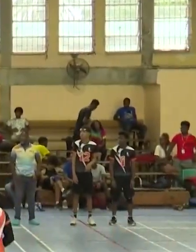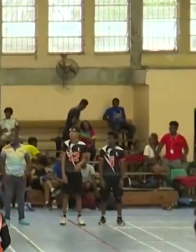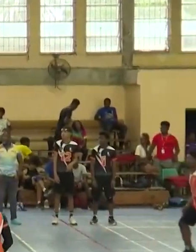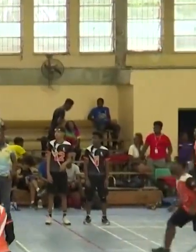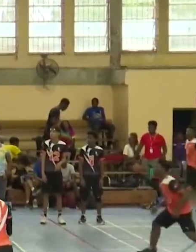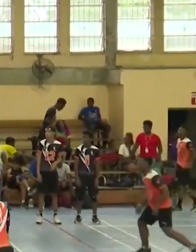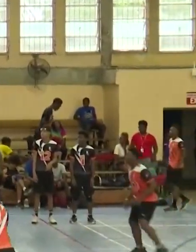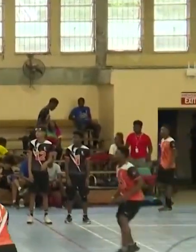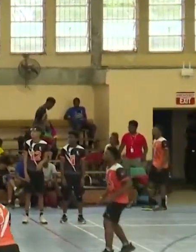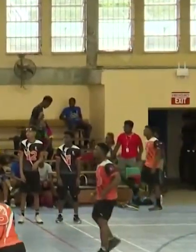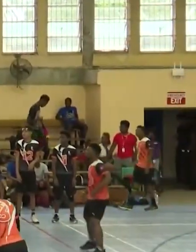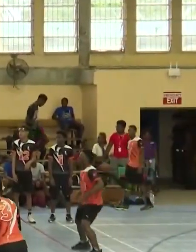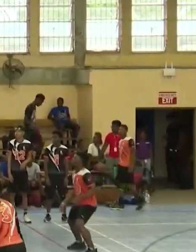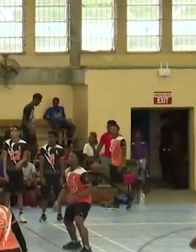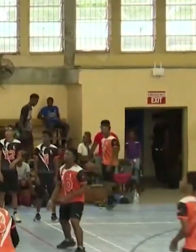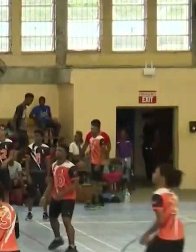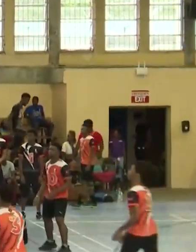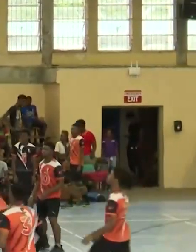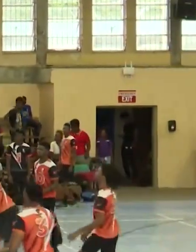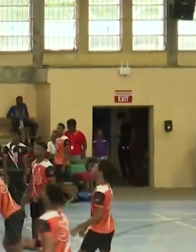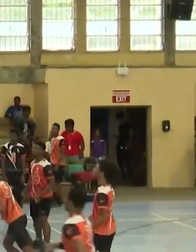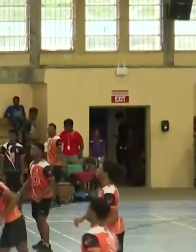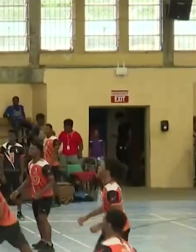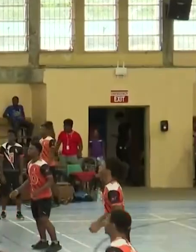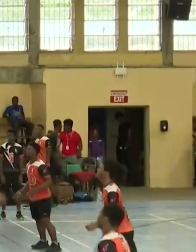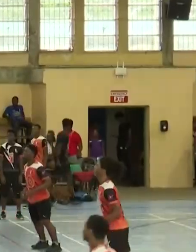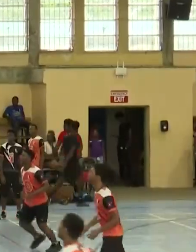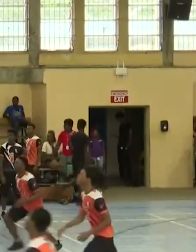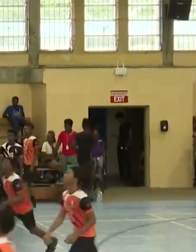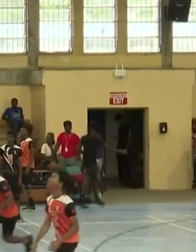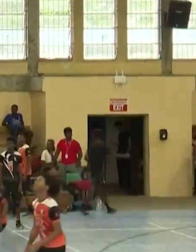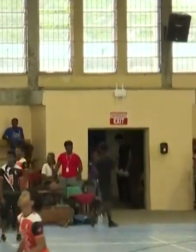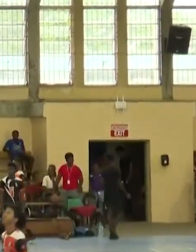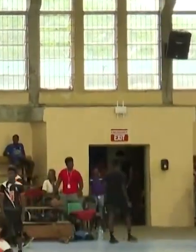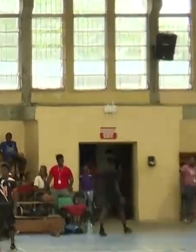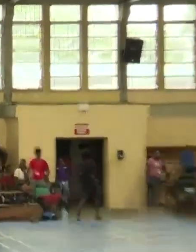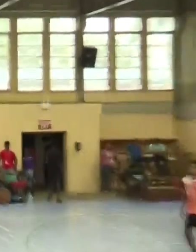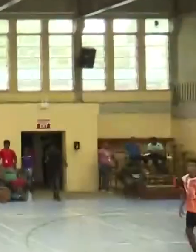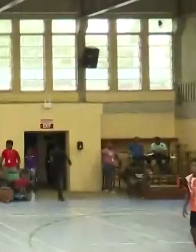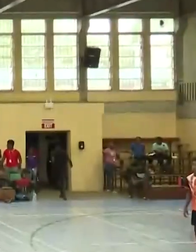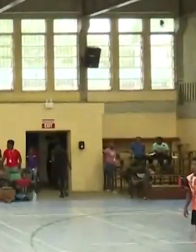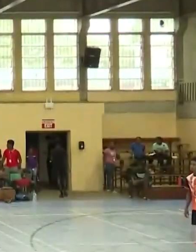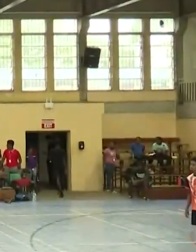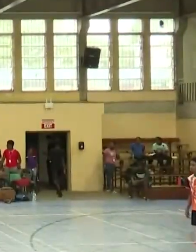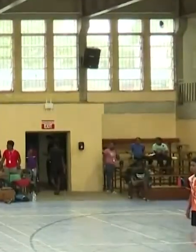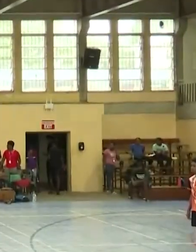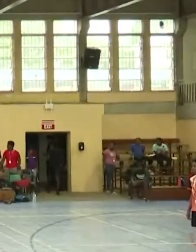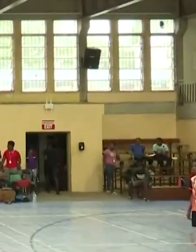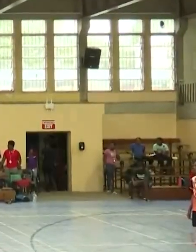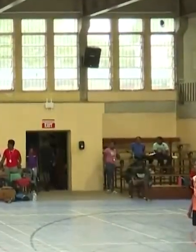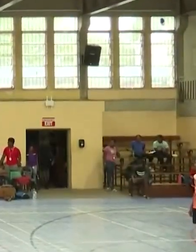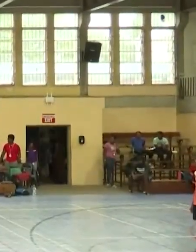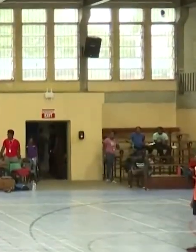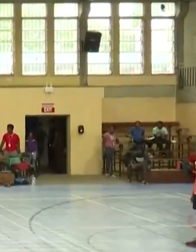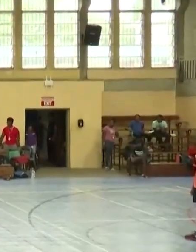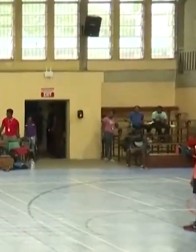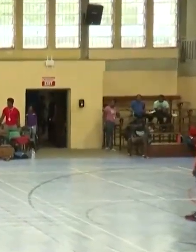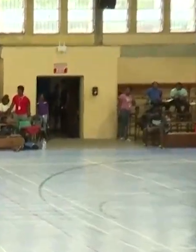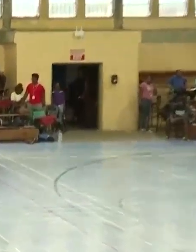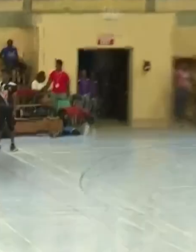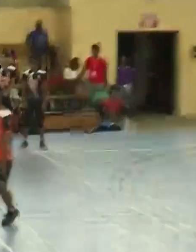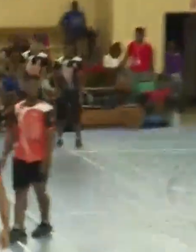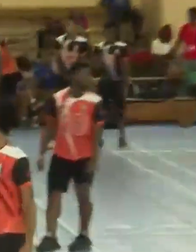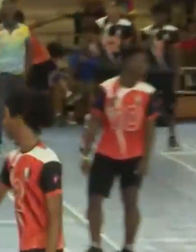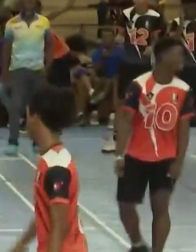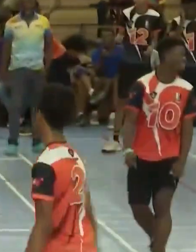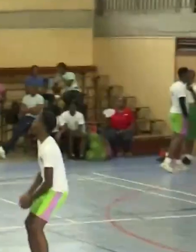game, both sides putting together some nice passes before Giovanni Edwards miscued his spike, much to the delight of his